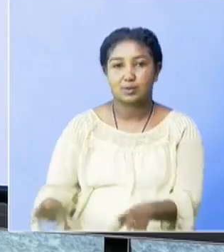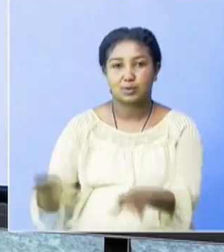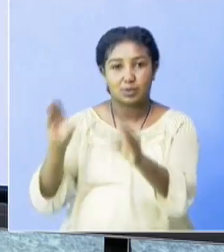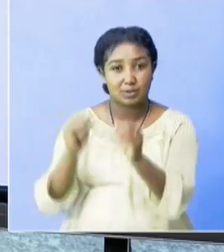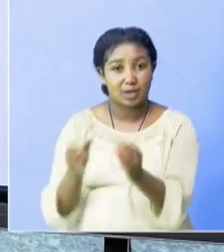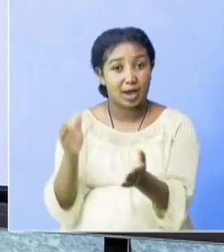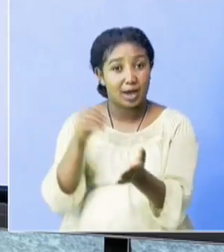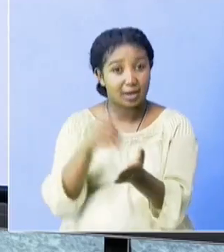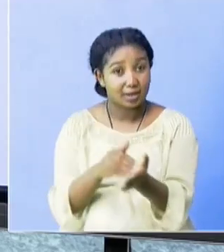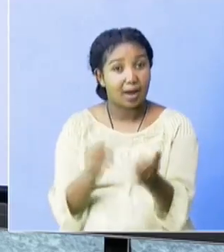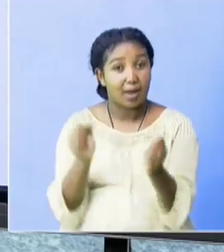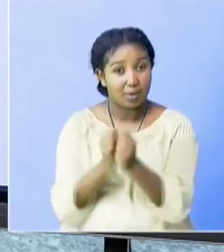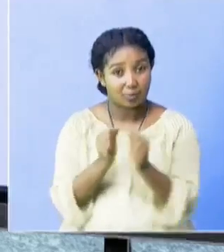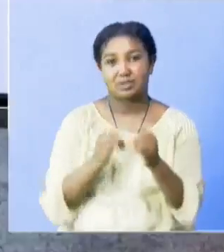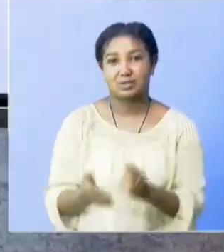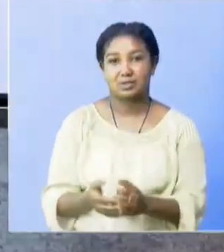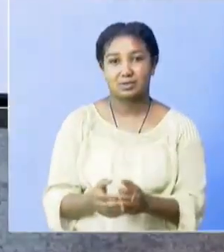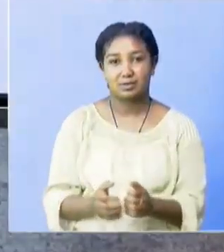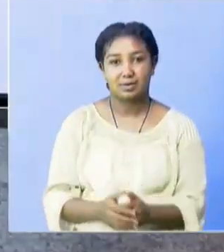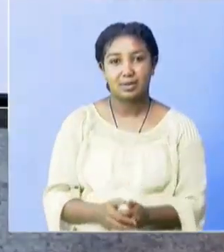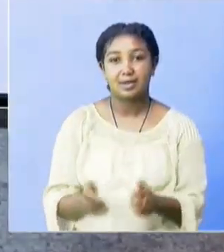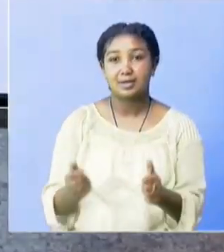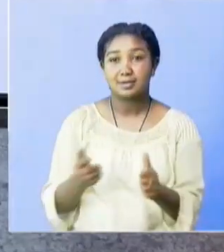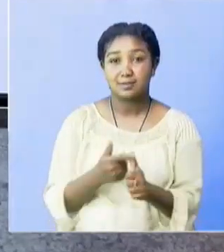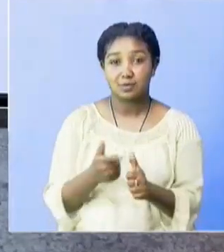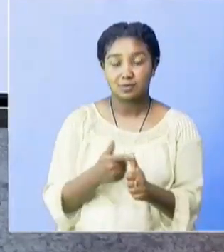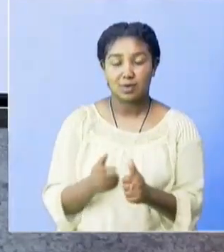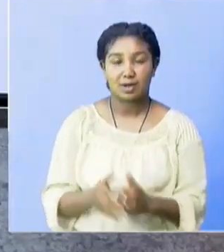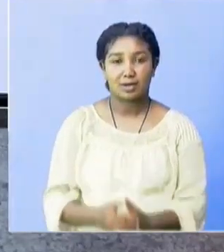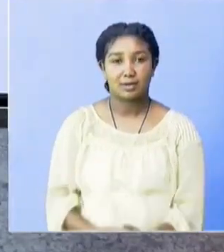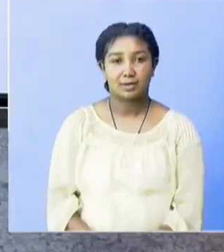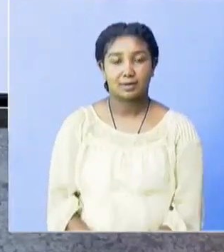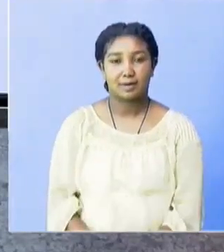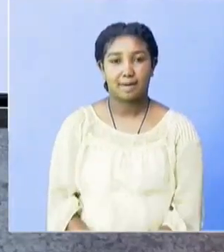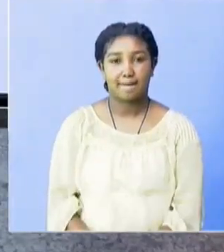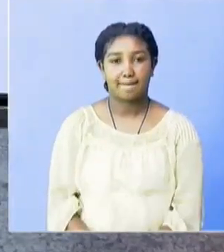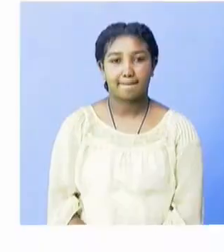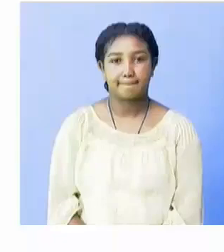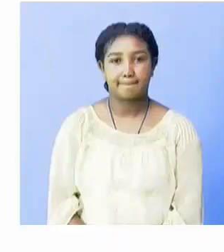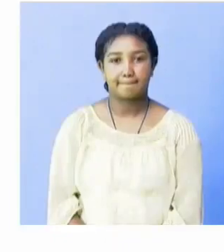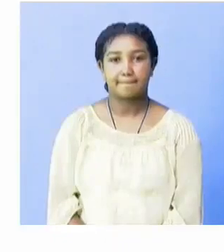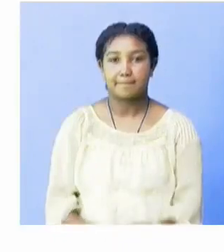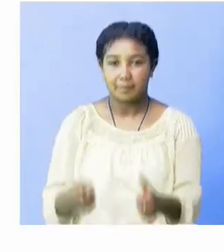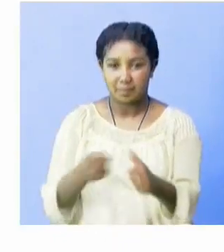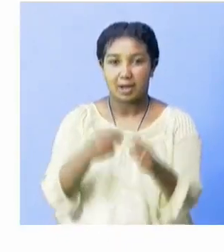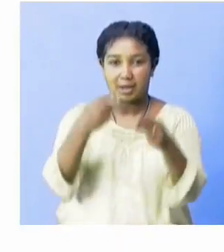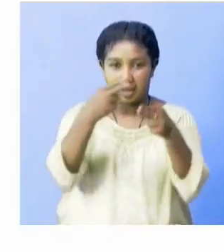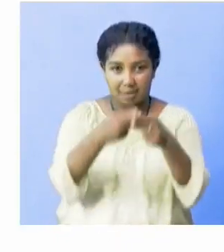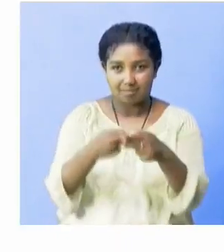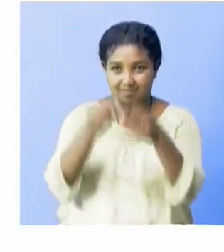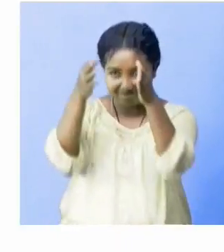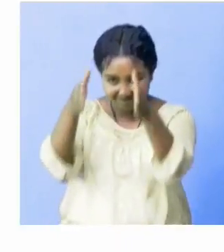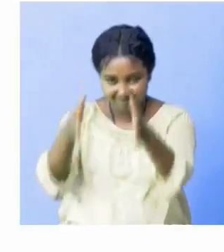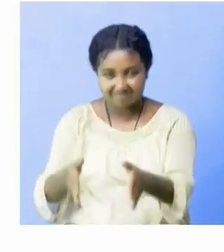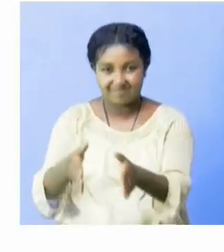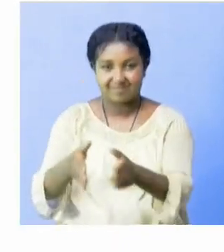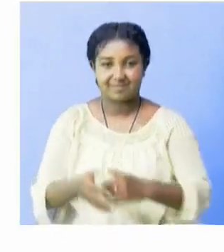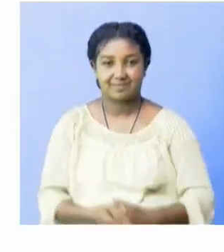Students, again, stay with me. The first one is, we can mention their name,